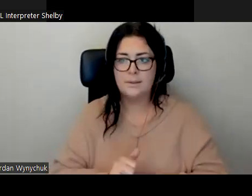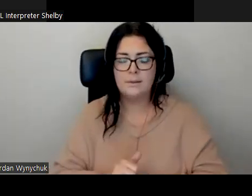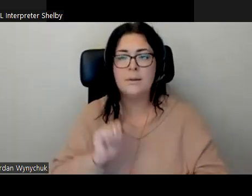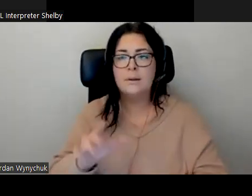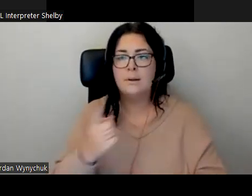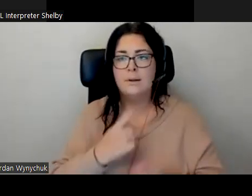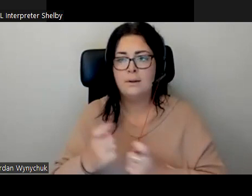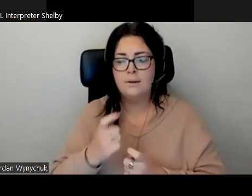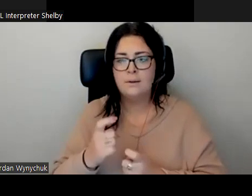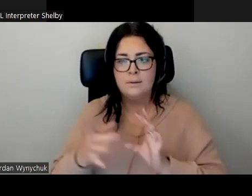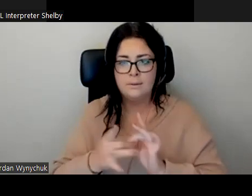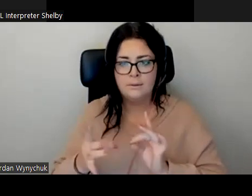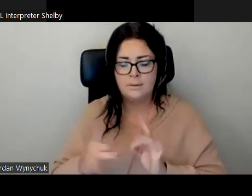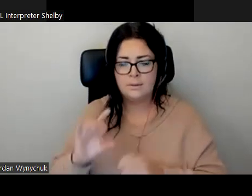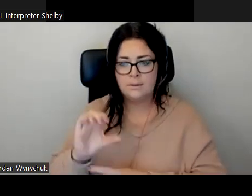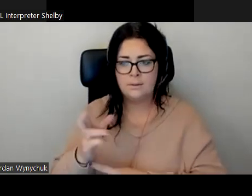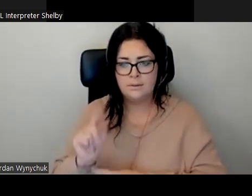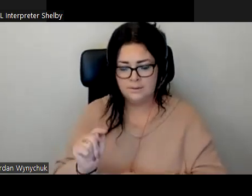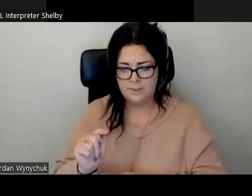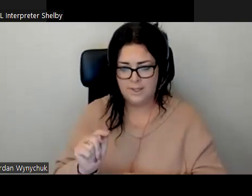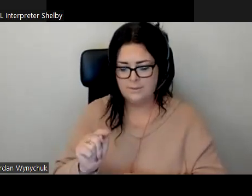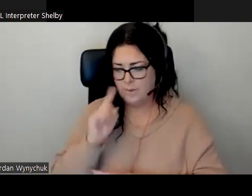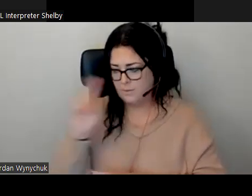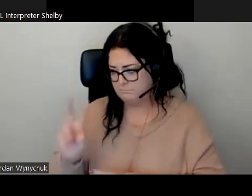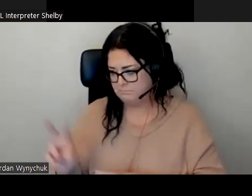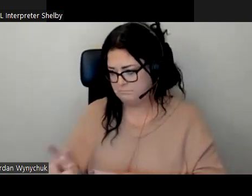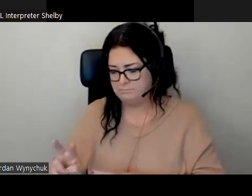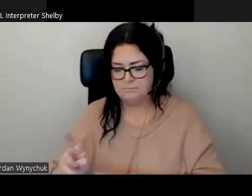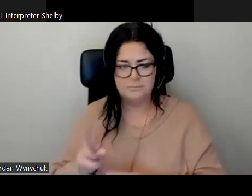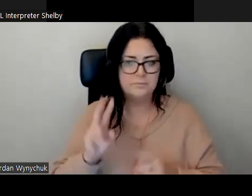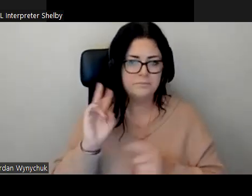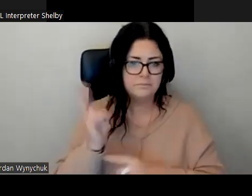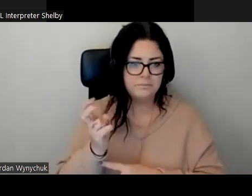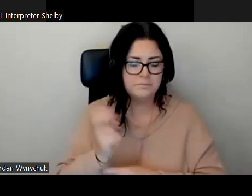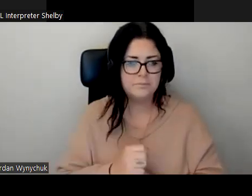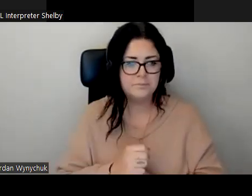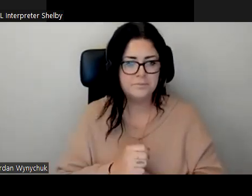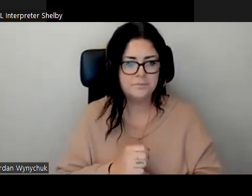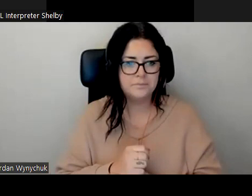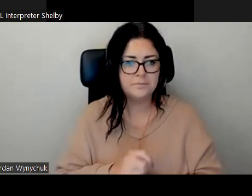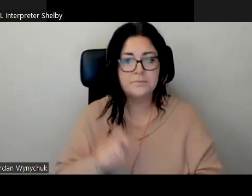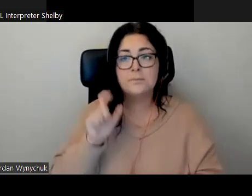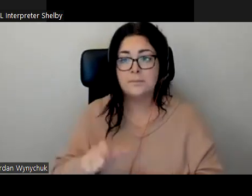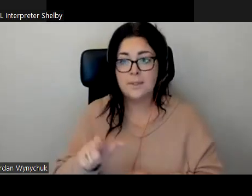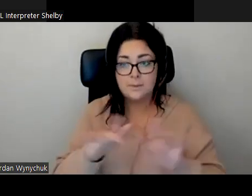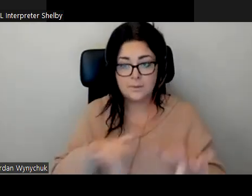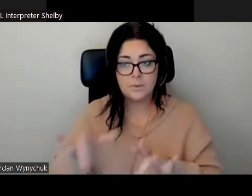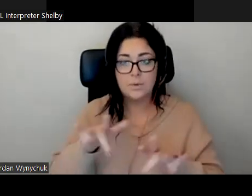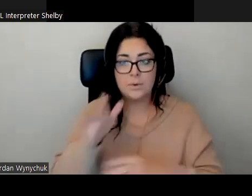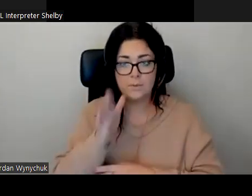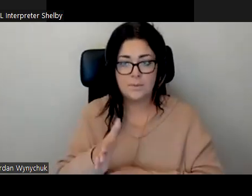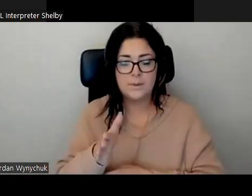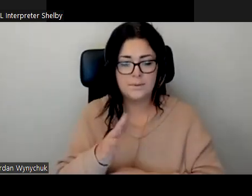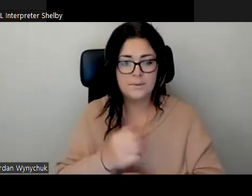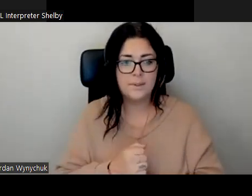questions and comments in the chat as we will be monitoring those throughout the call. This session is being recorded.